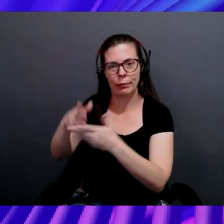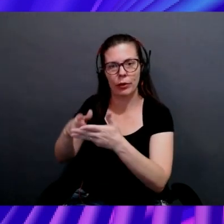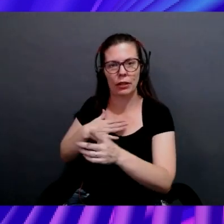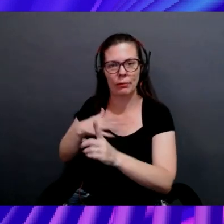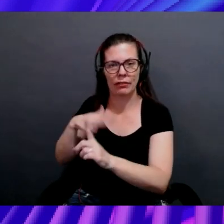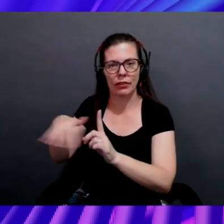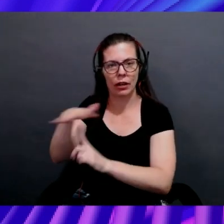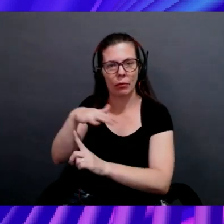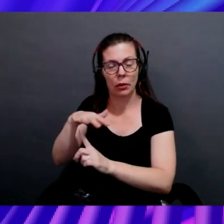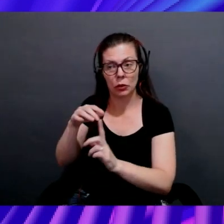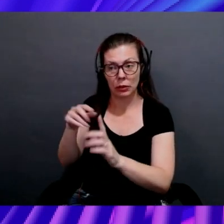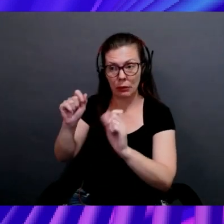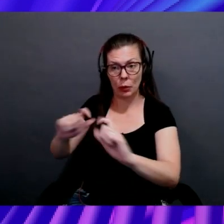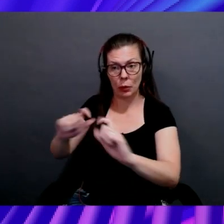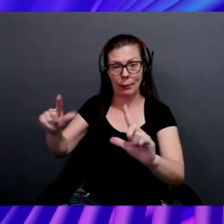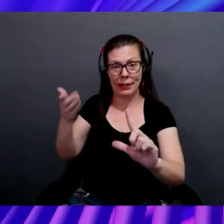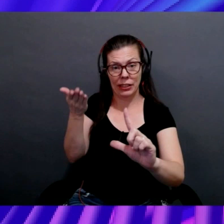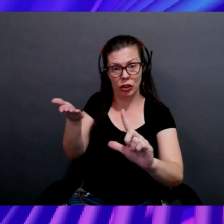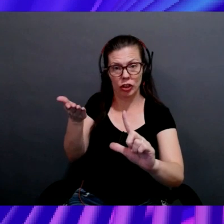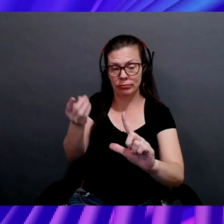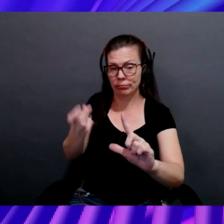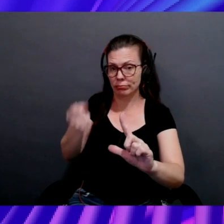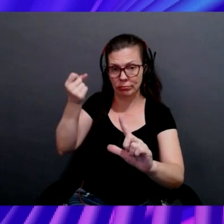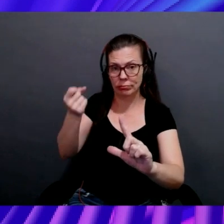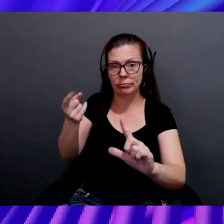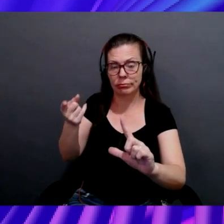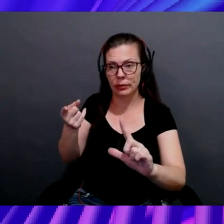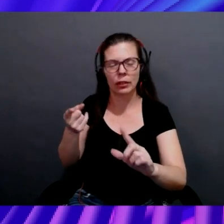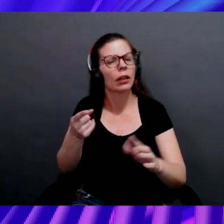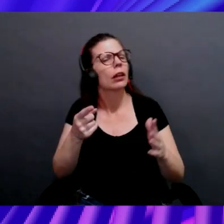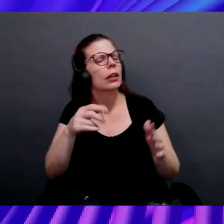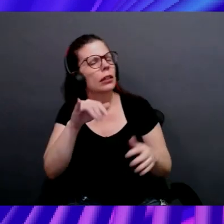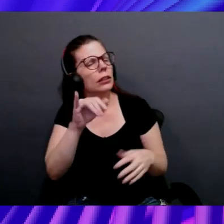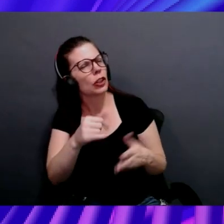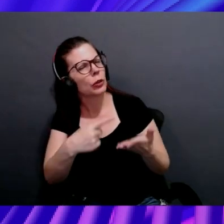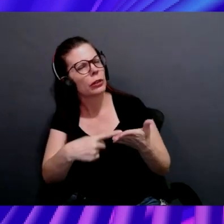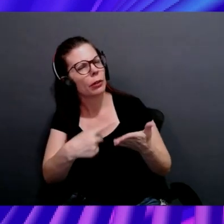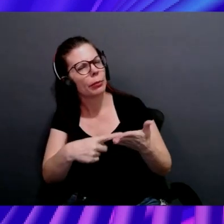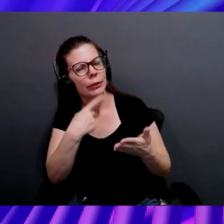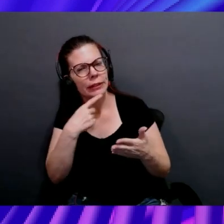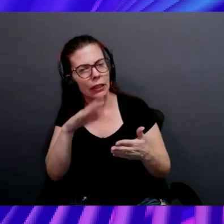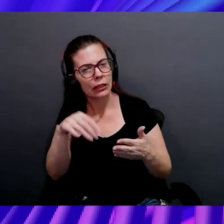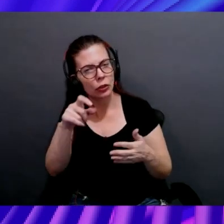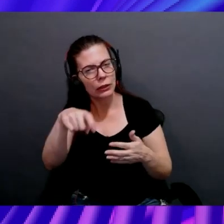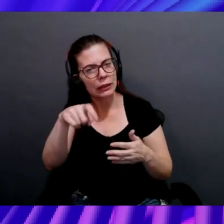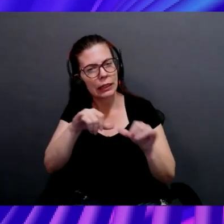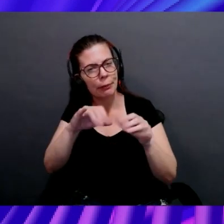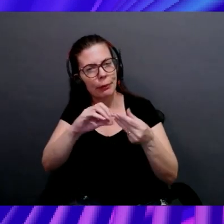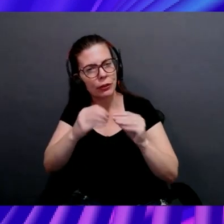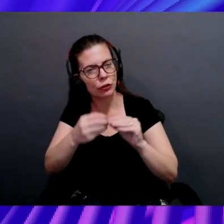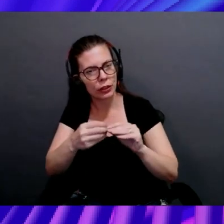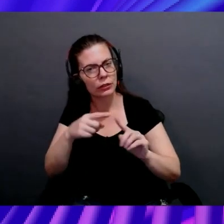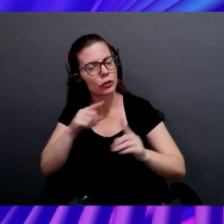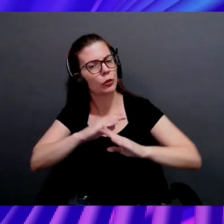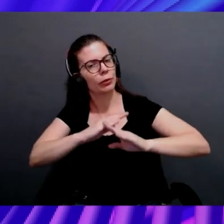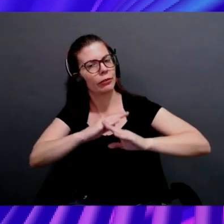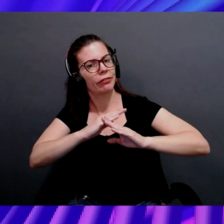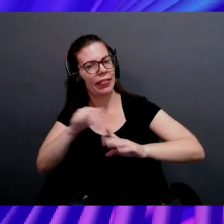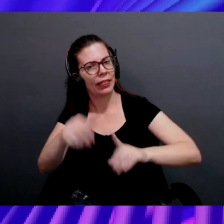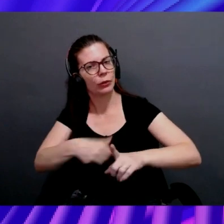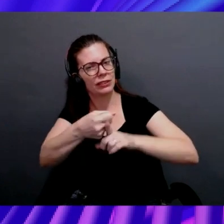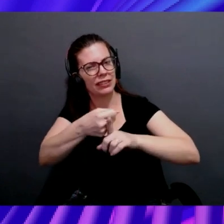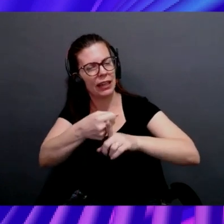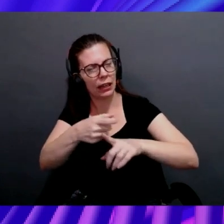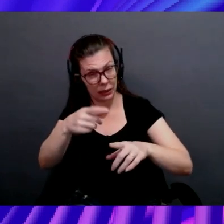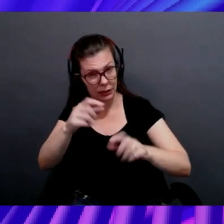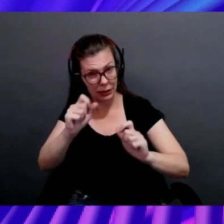could see this here right away. So you talked about there, that you needed to have metrics, to prevent against these attacks. Can you talk a